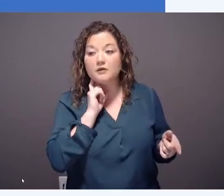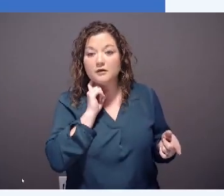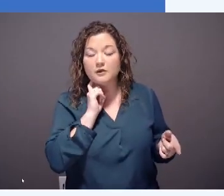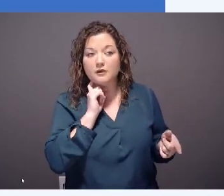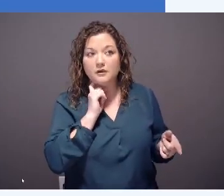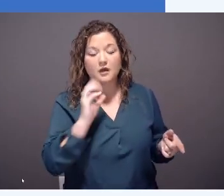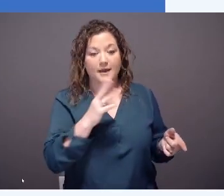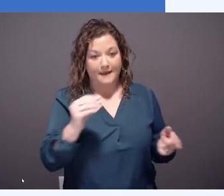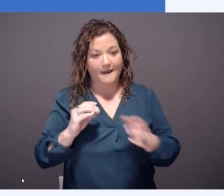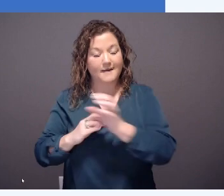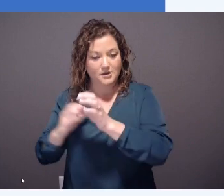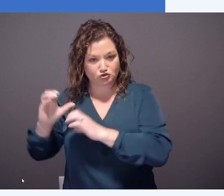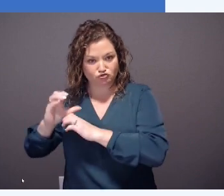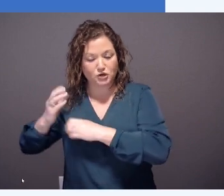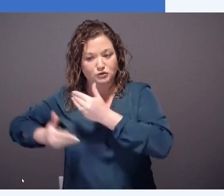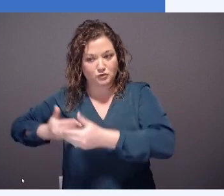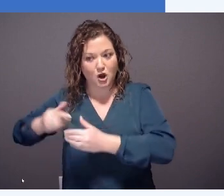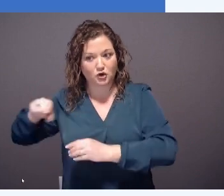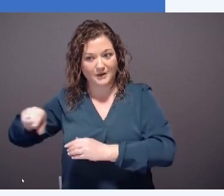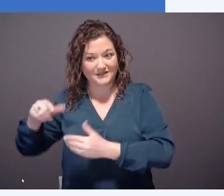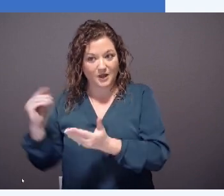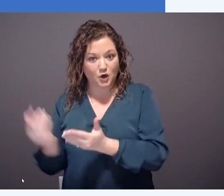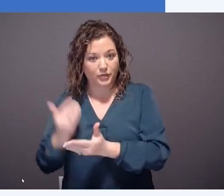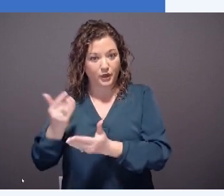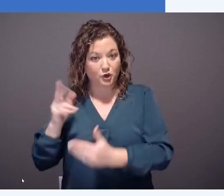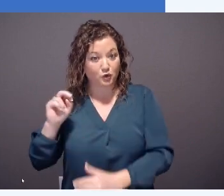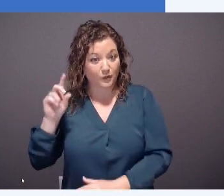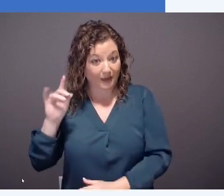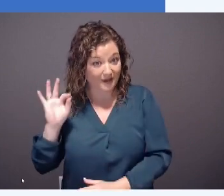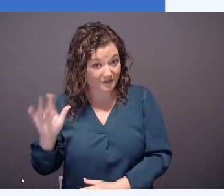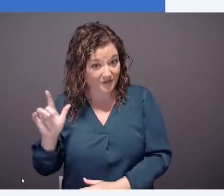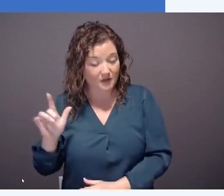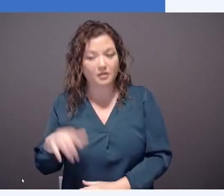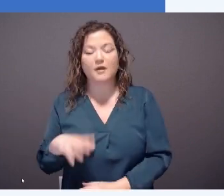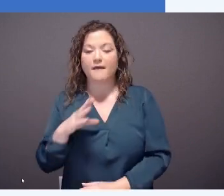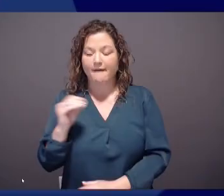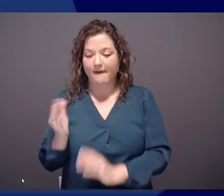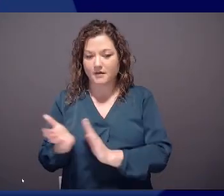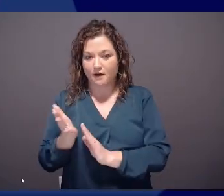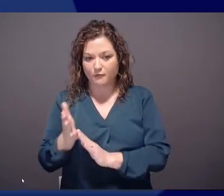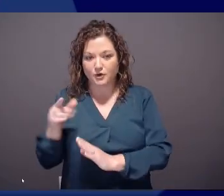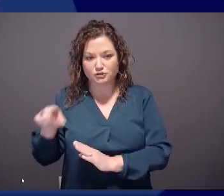construction progress at the new landfill and transfer station, as well as the operations at the transfer station.